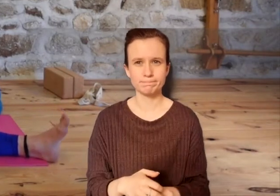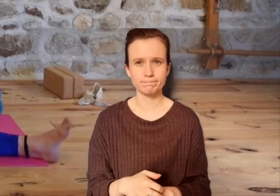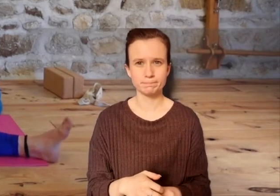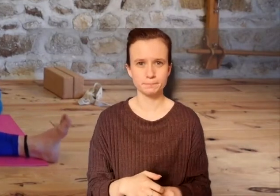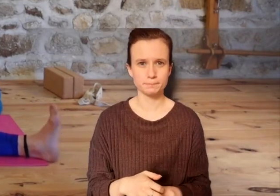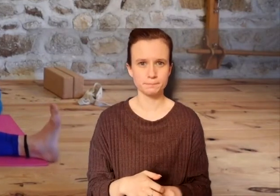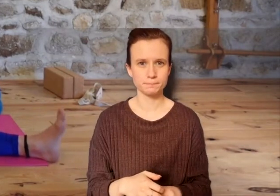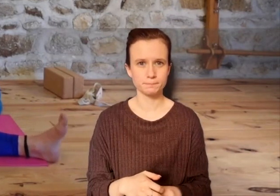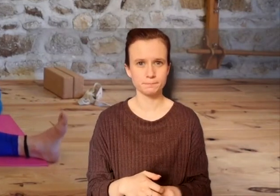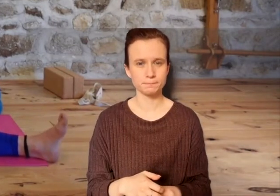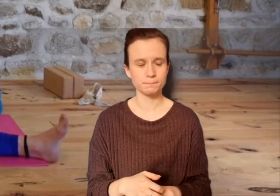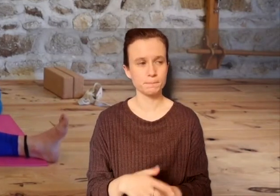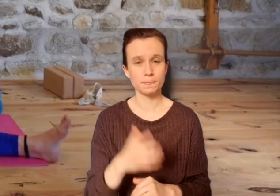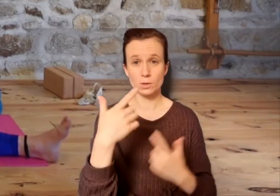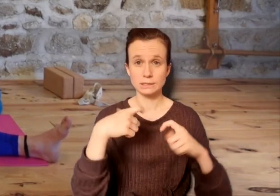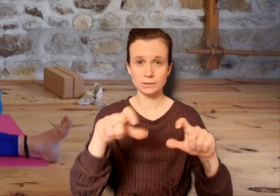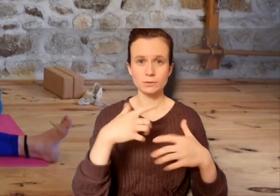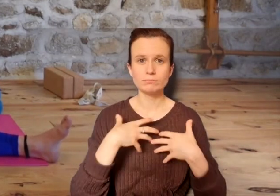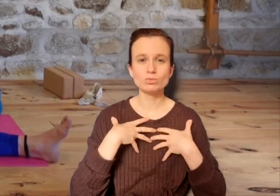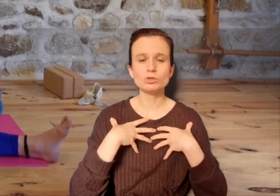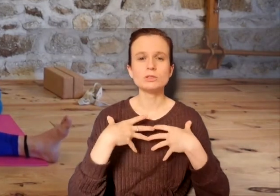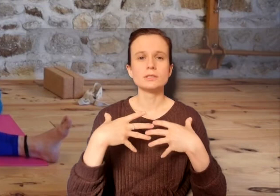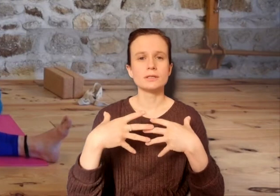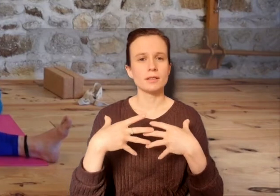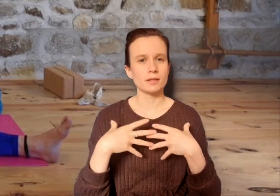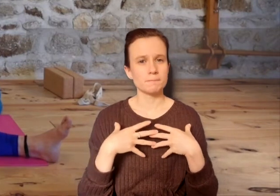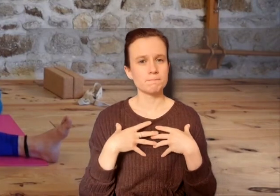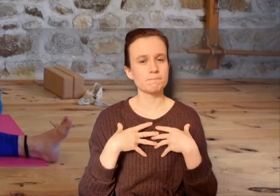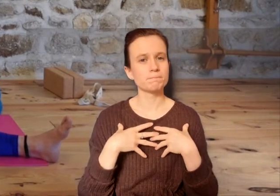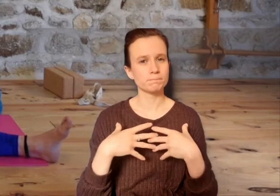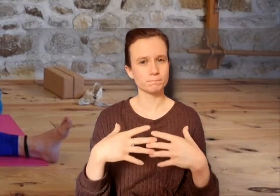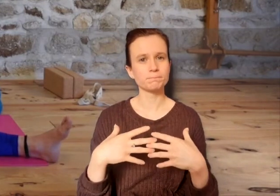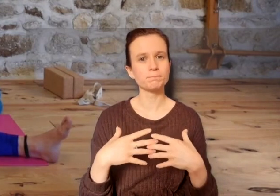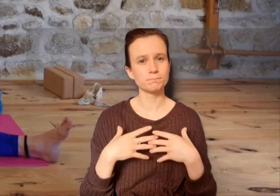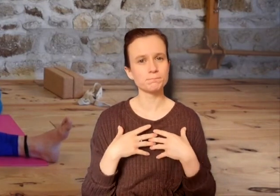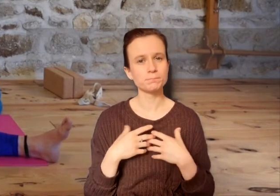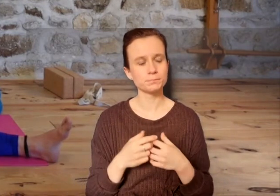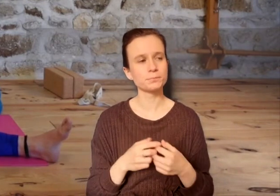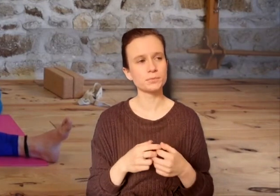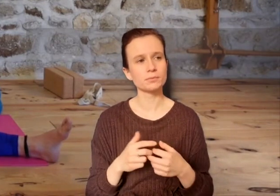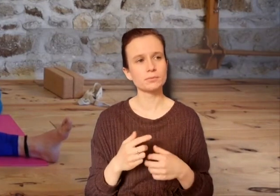or a full stretch, that's your position. Continue your breath.